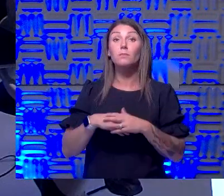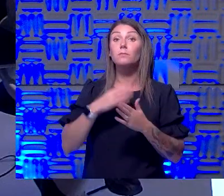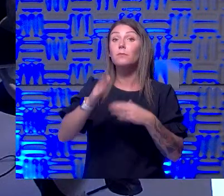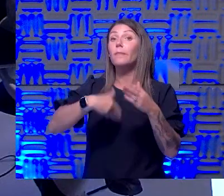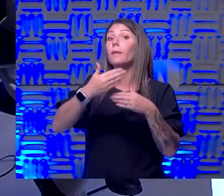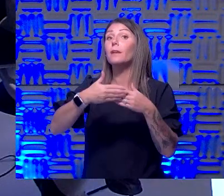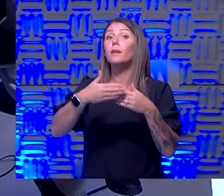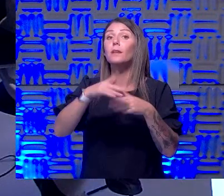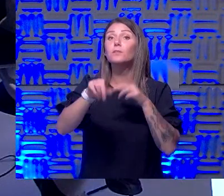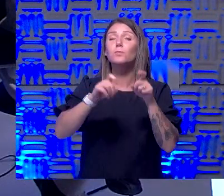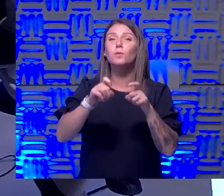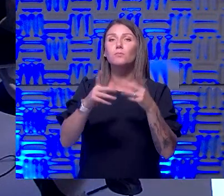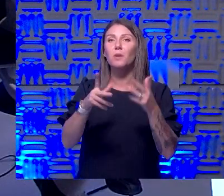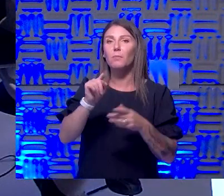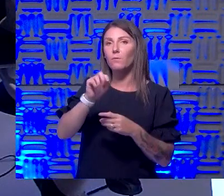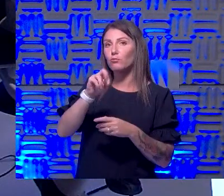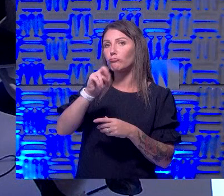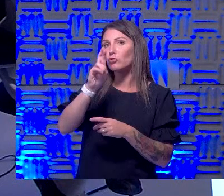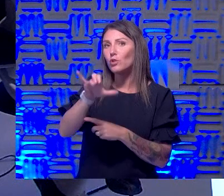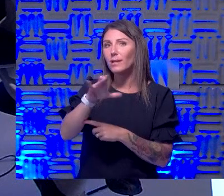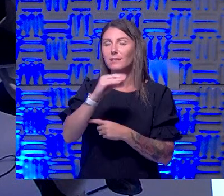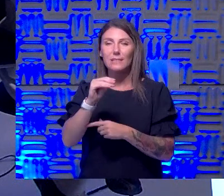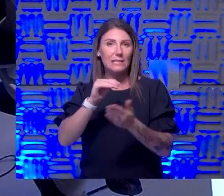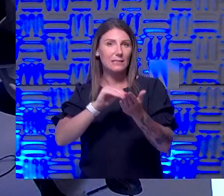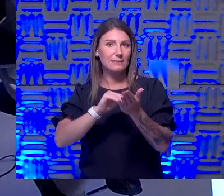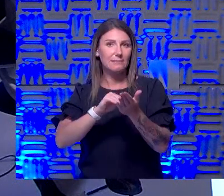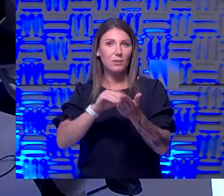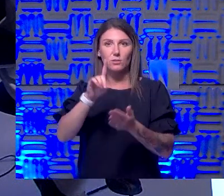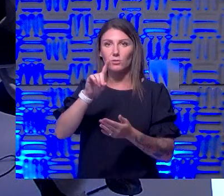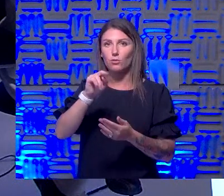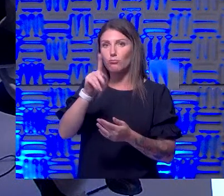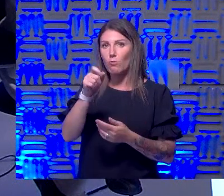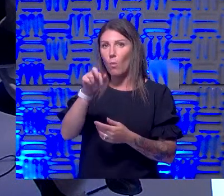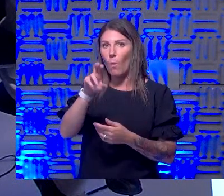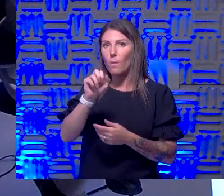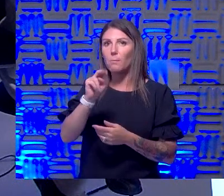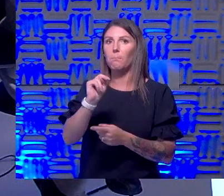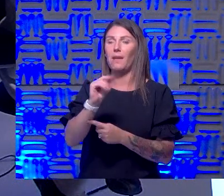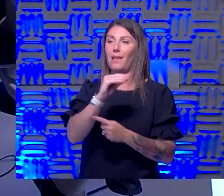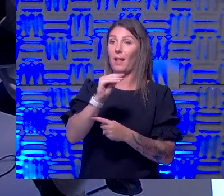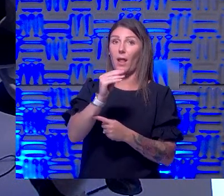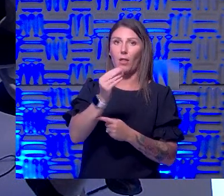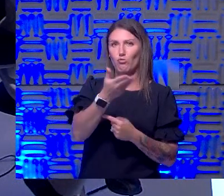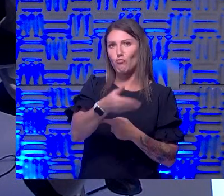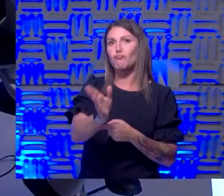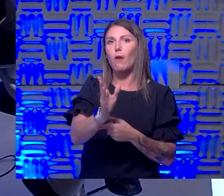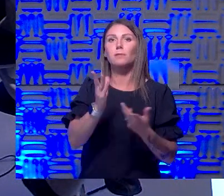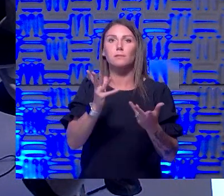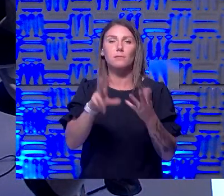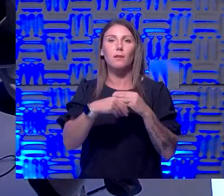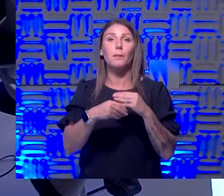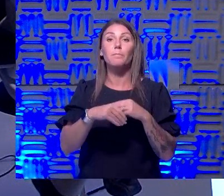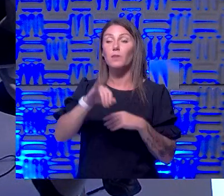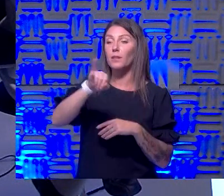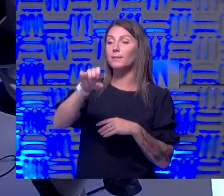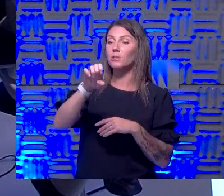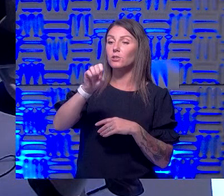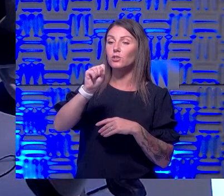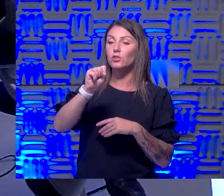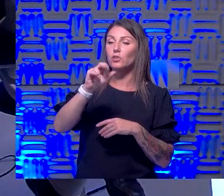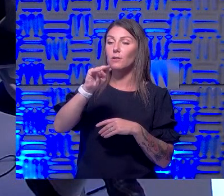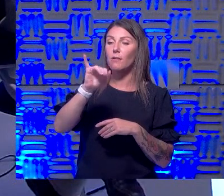probably be one for Tracey and then maybe for Dr. Norman and the rest of you to add on. Janessa wants to